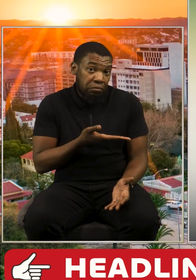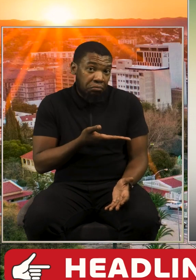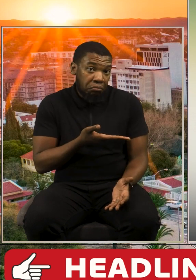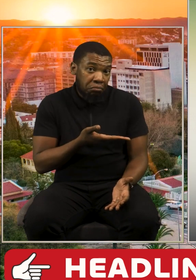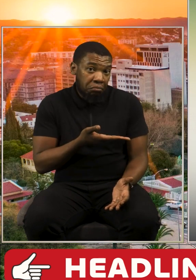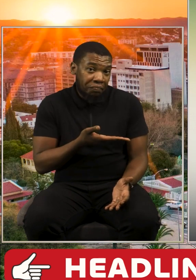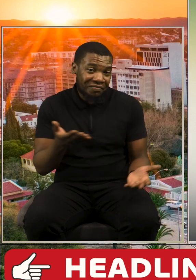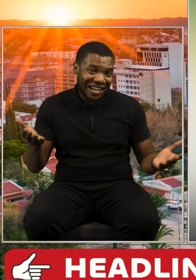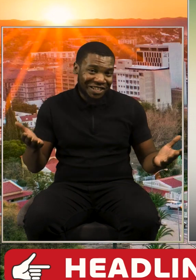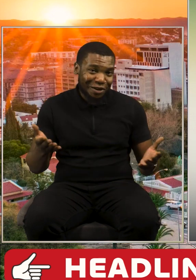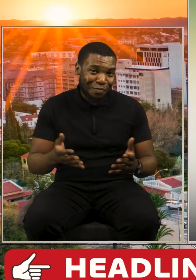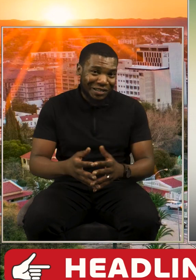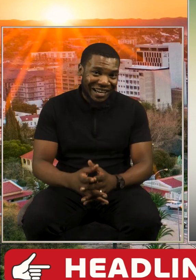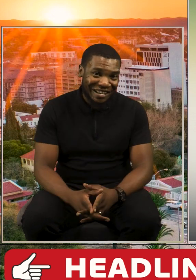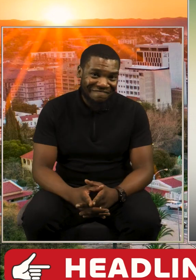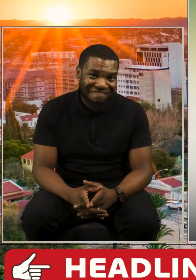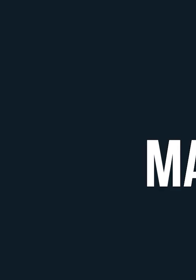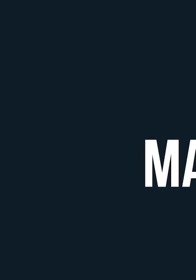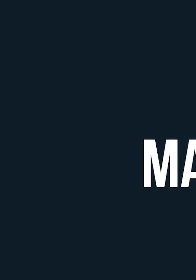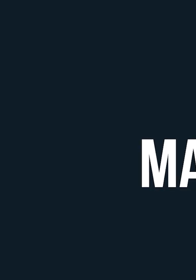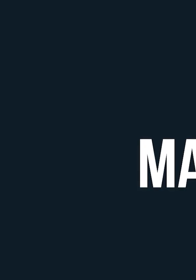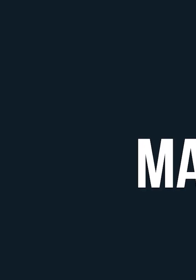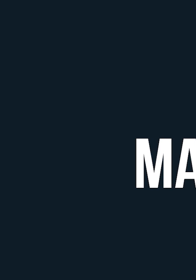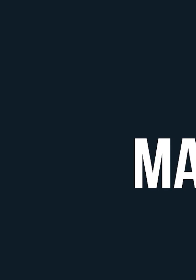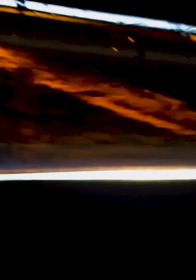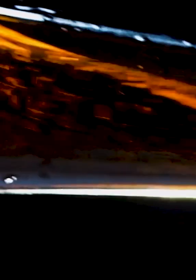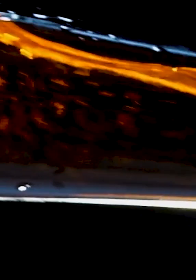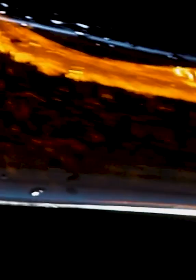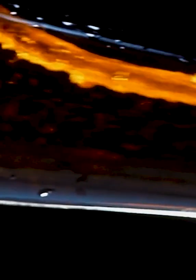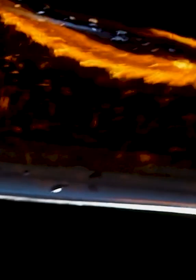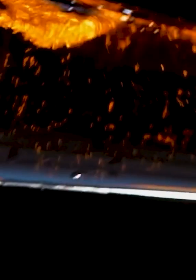Hitler. That's our global take.